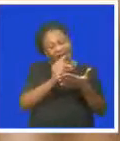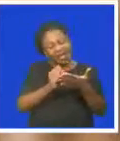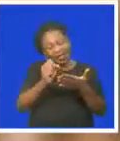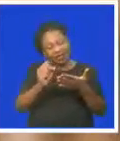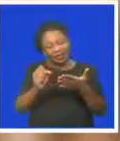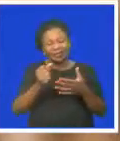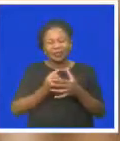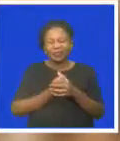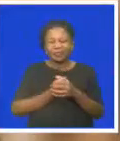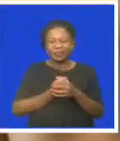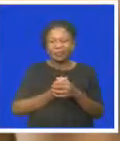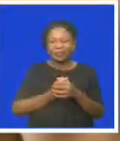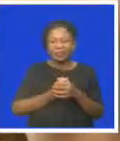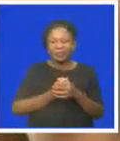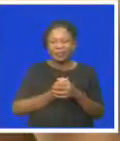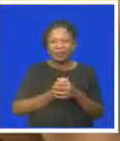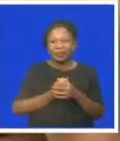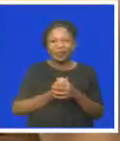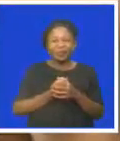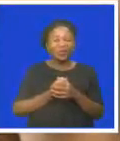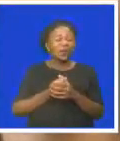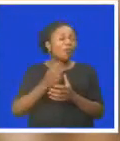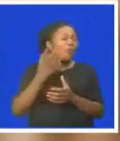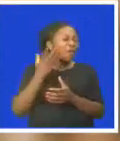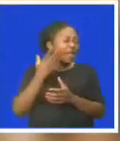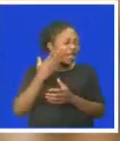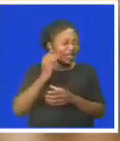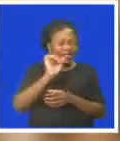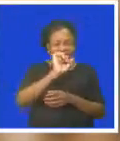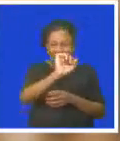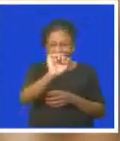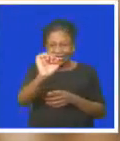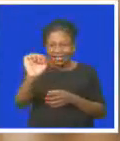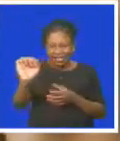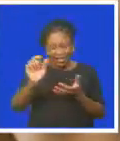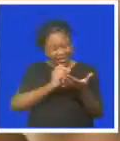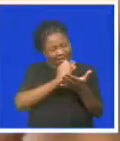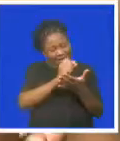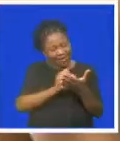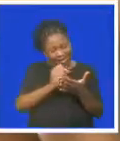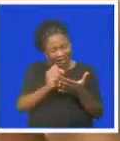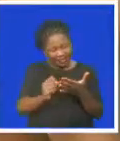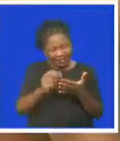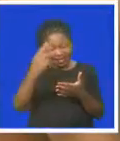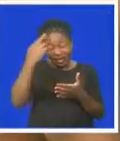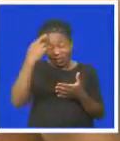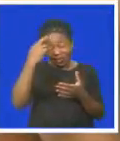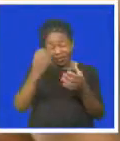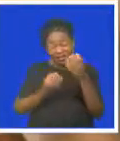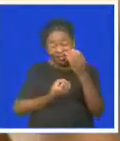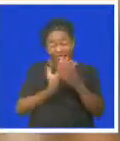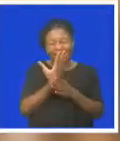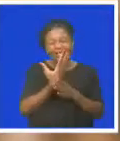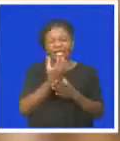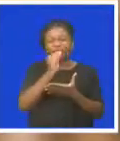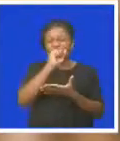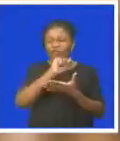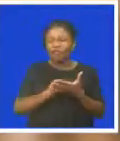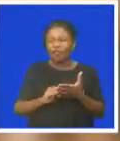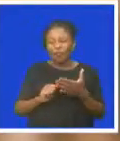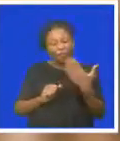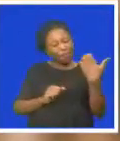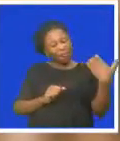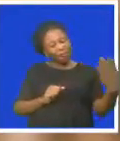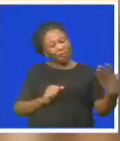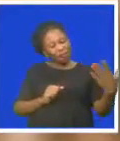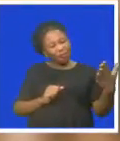can you write? When we are writing, my lovely learner, you start from the left of your paper to the